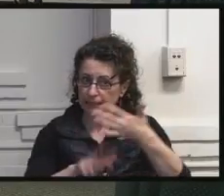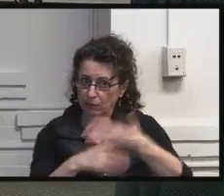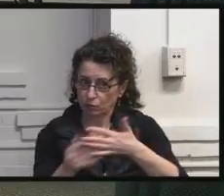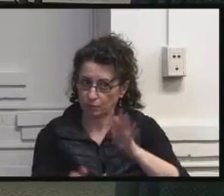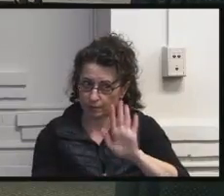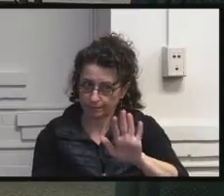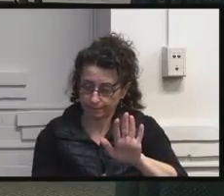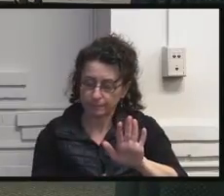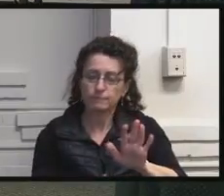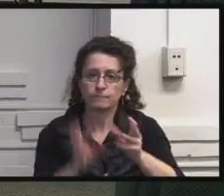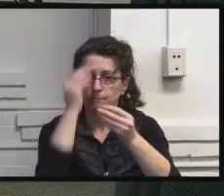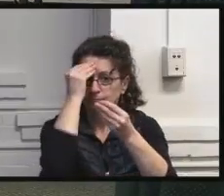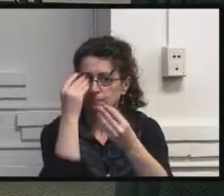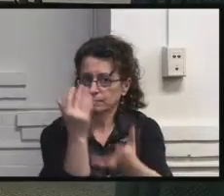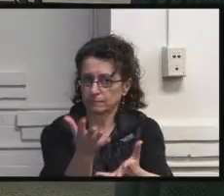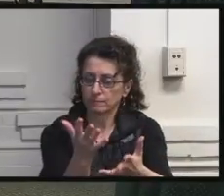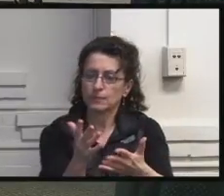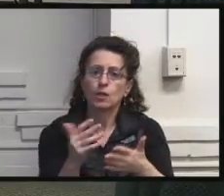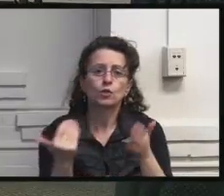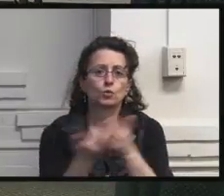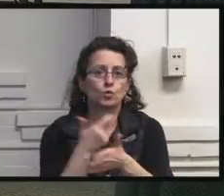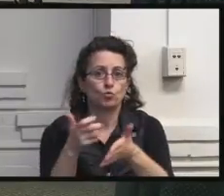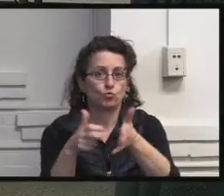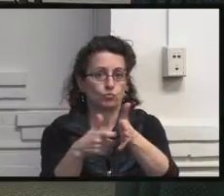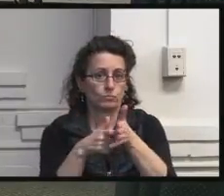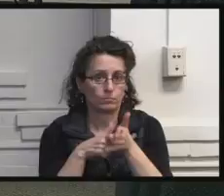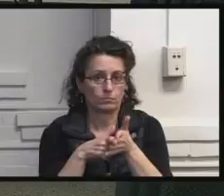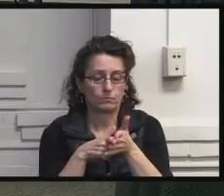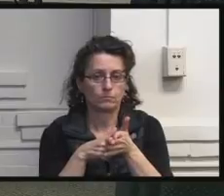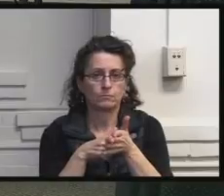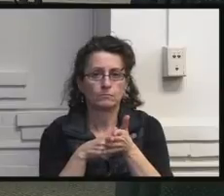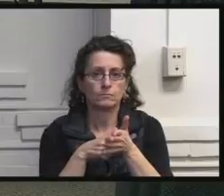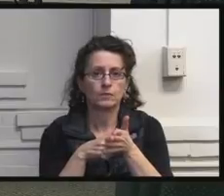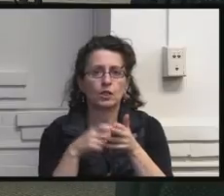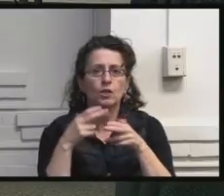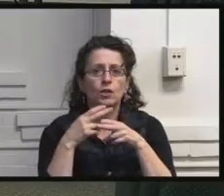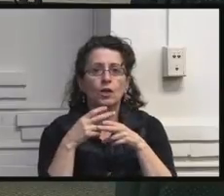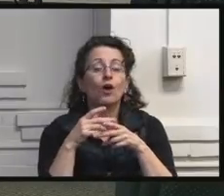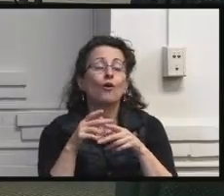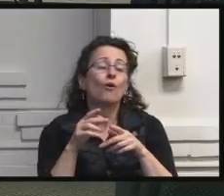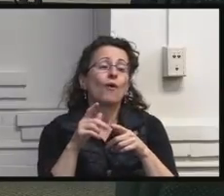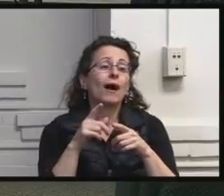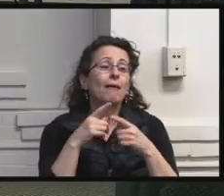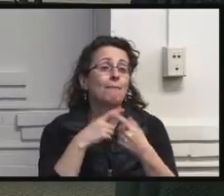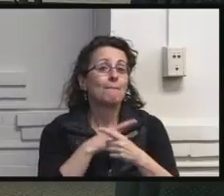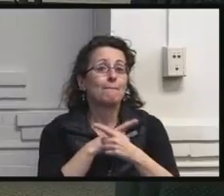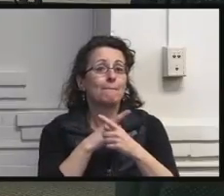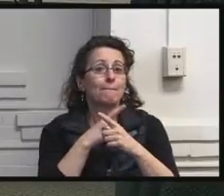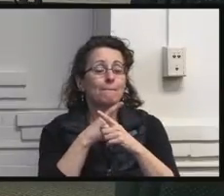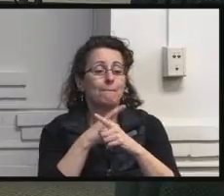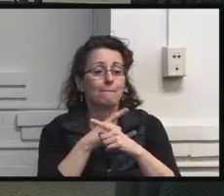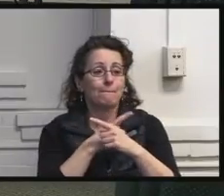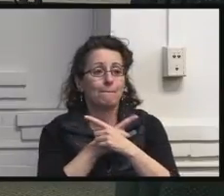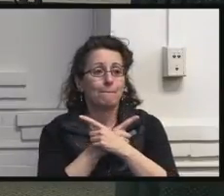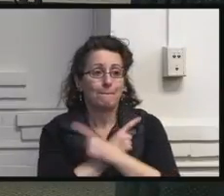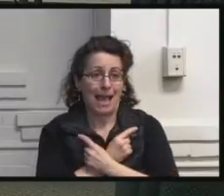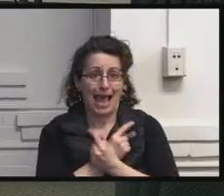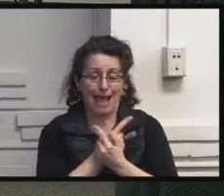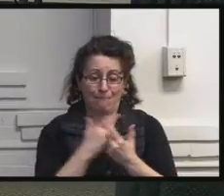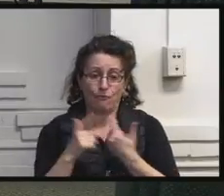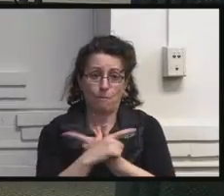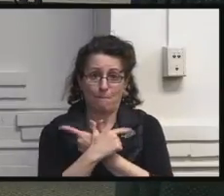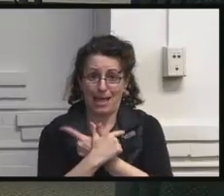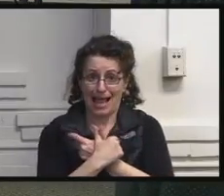new requirement now for long-eared bats. And normally, when we